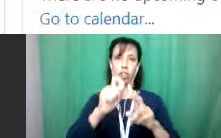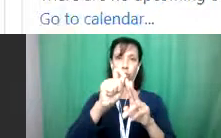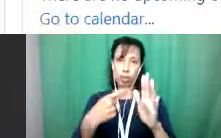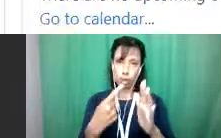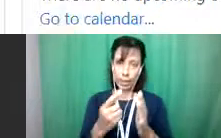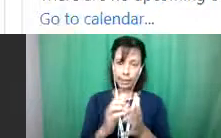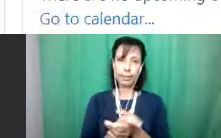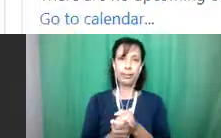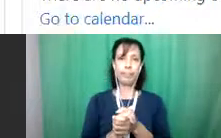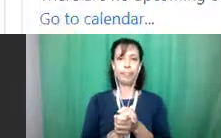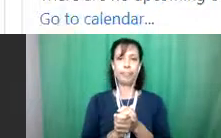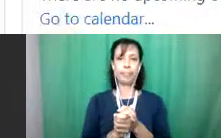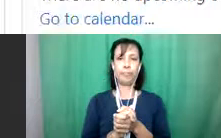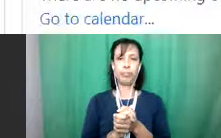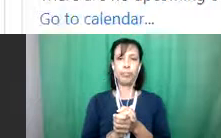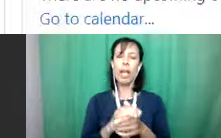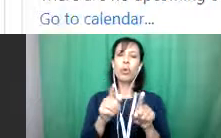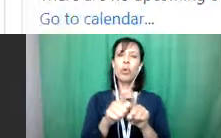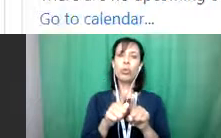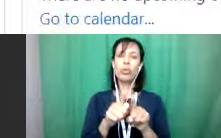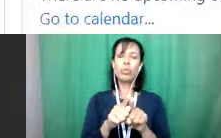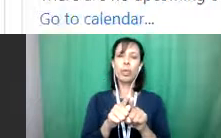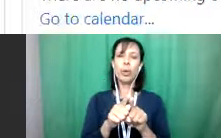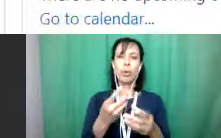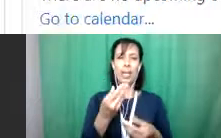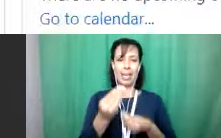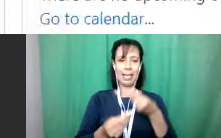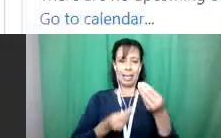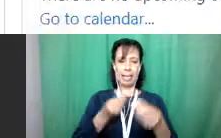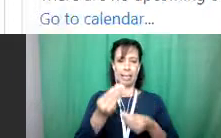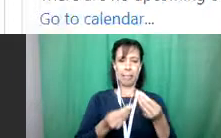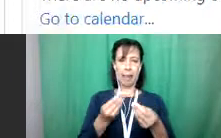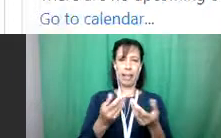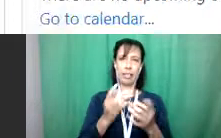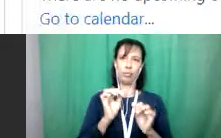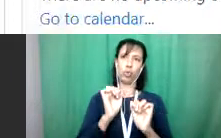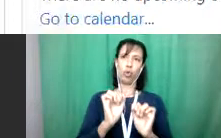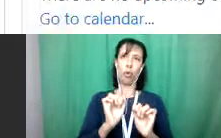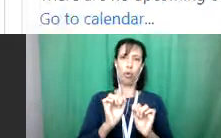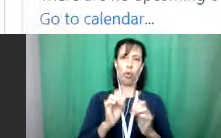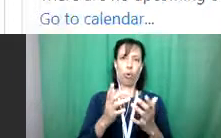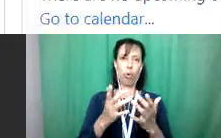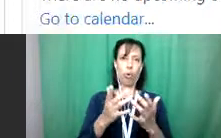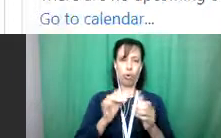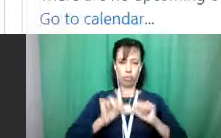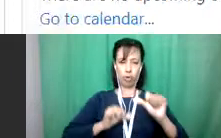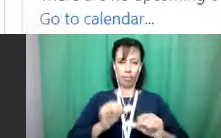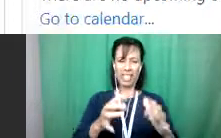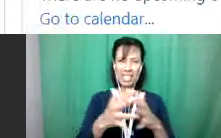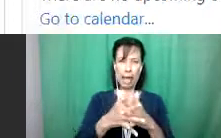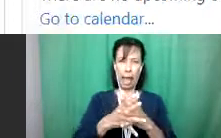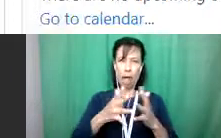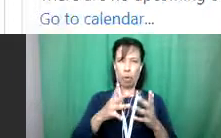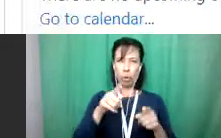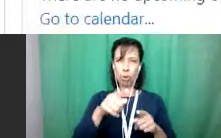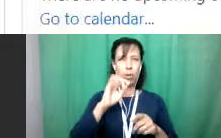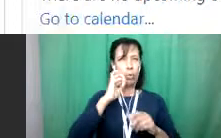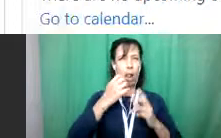And you are going to talk about your methodology. That is how you are going to carry out your research. So 3 main things.